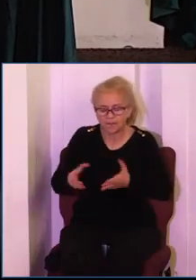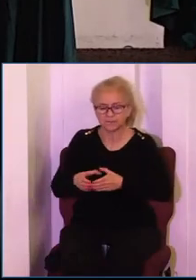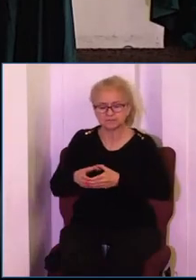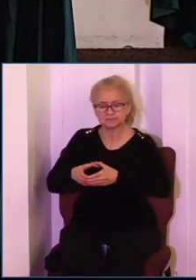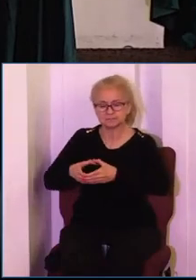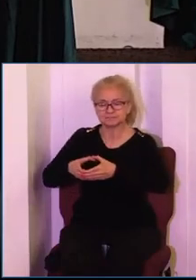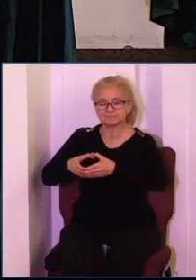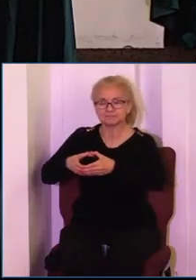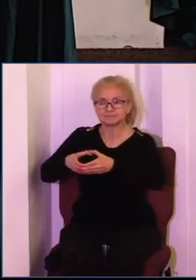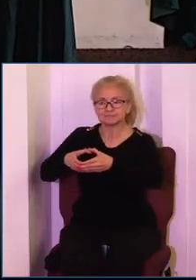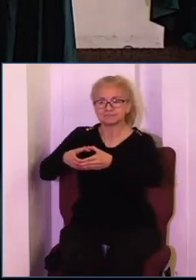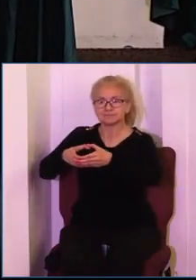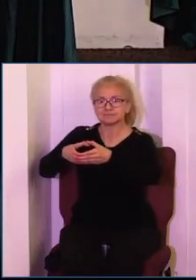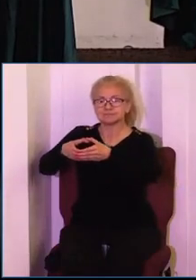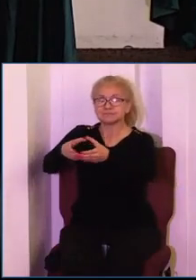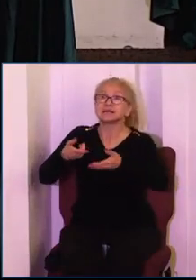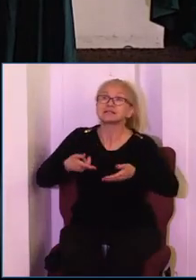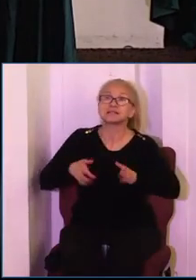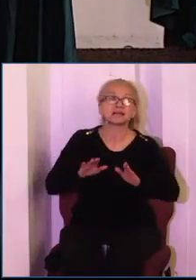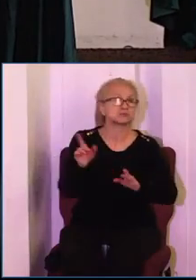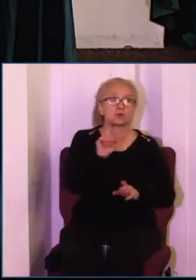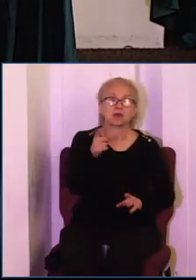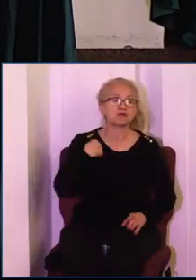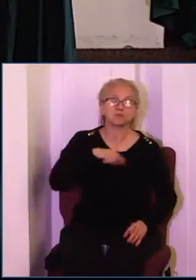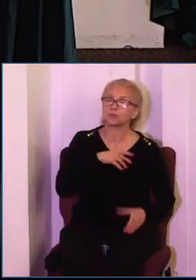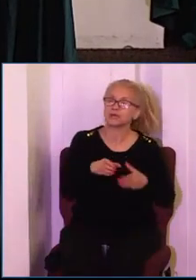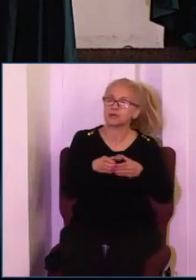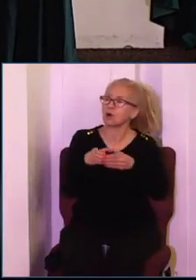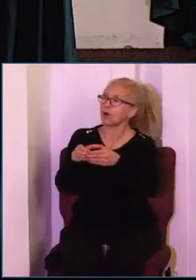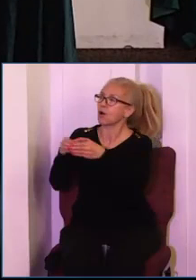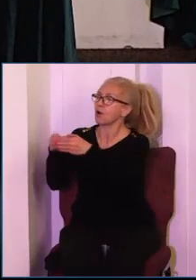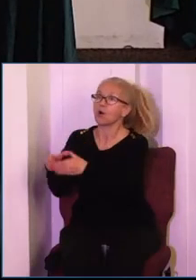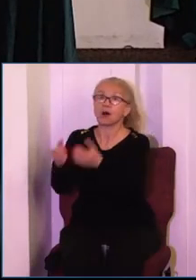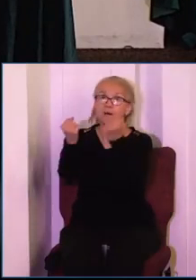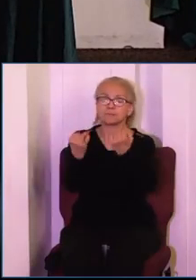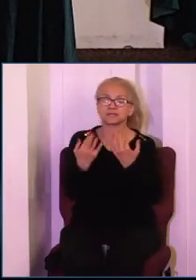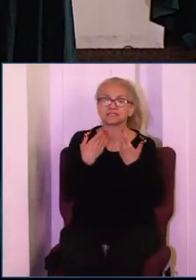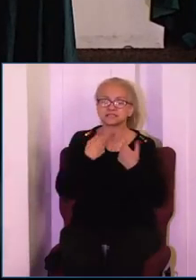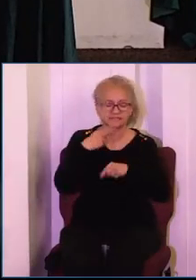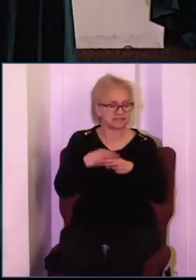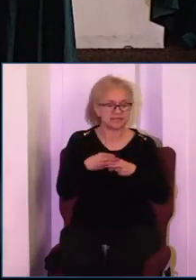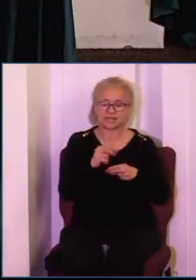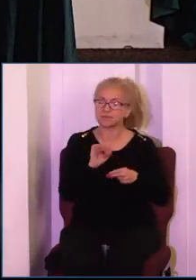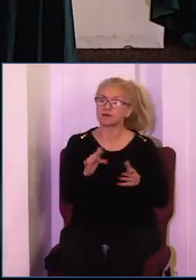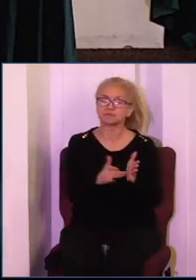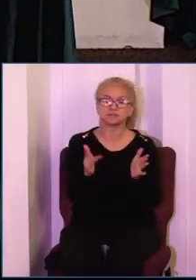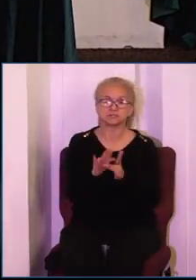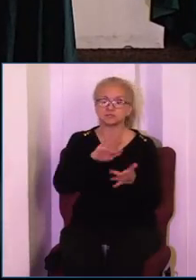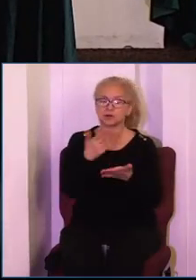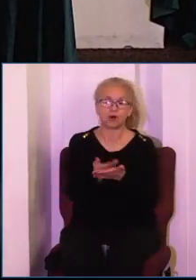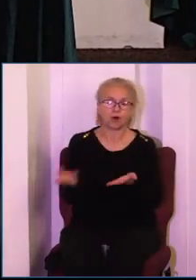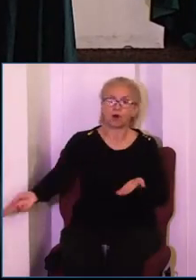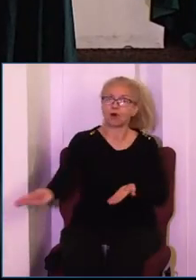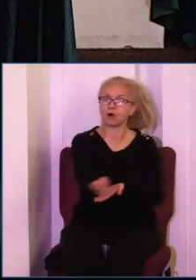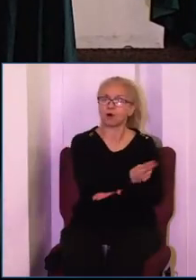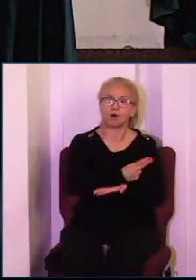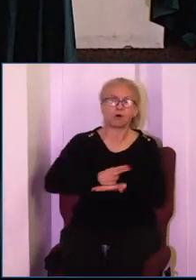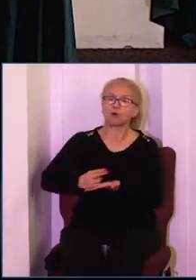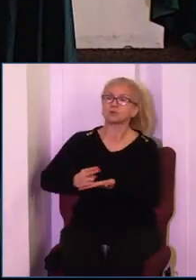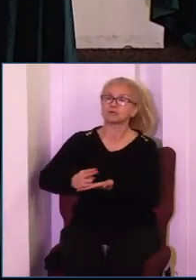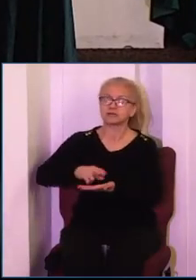let us be a blessing everywhere we go. In the name of Jesus and all that is holy.